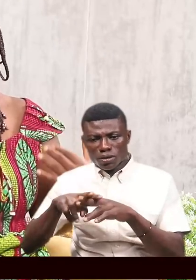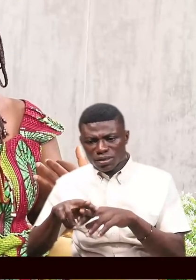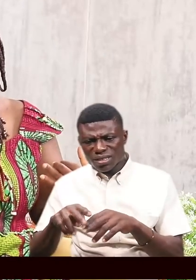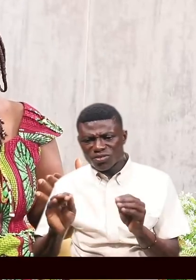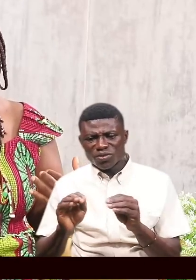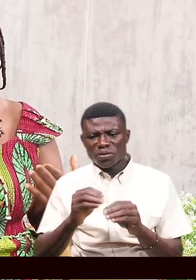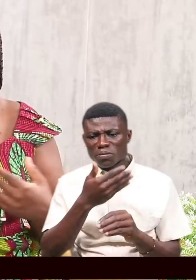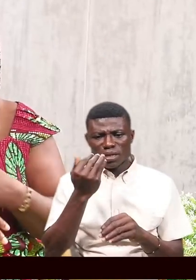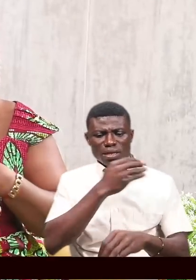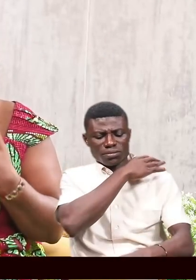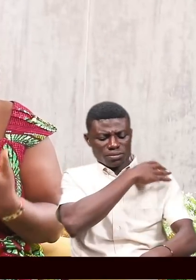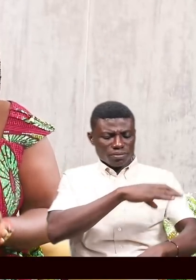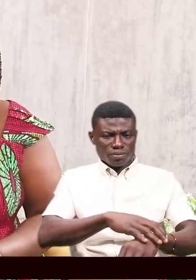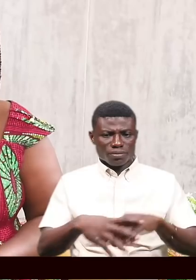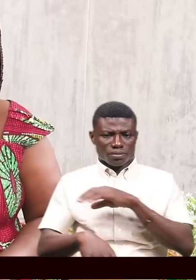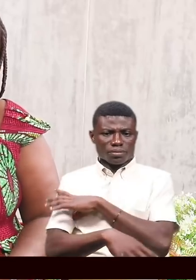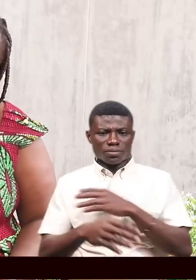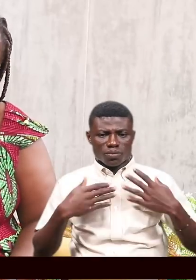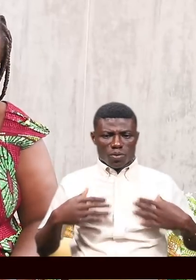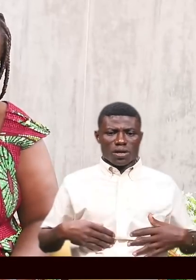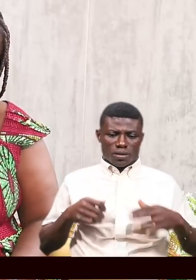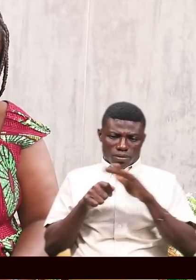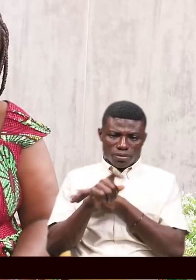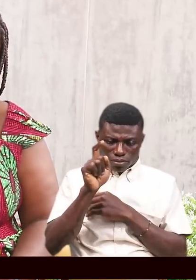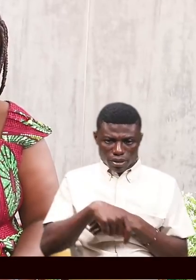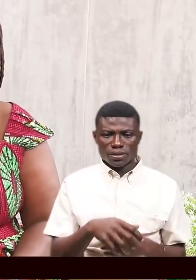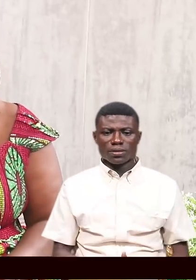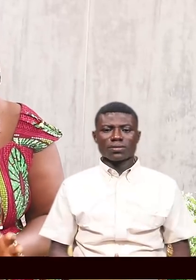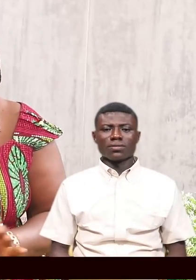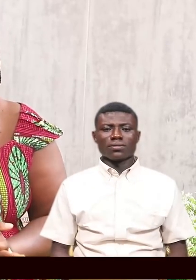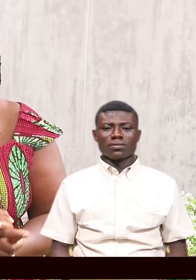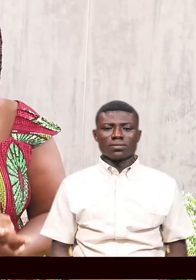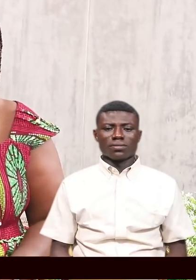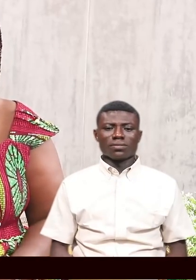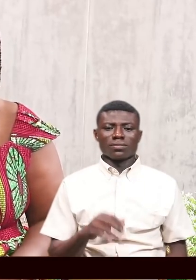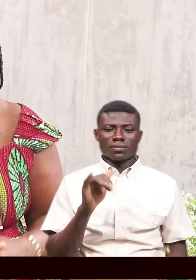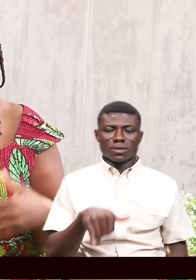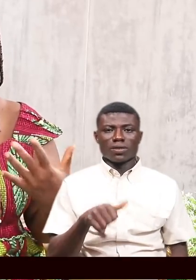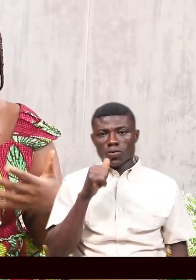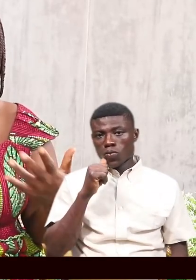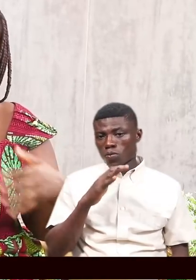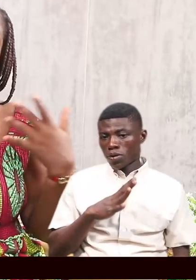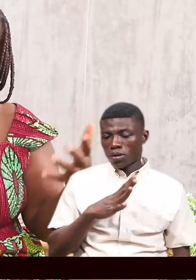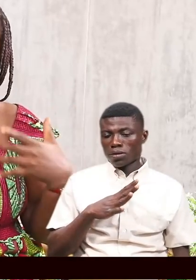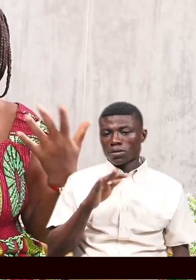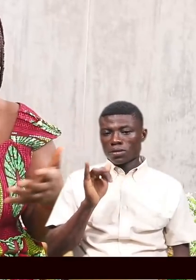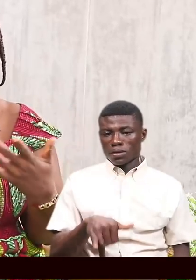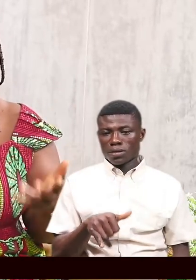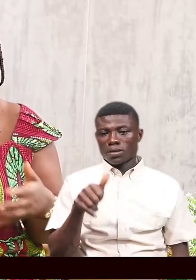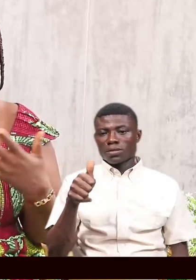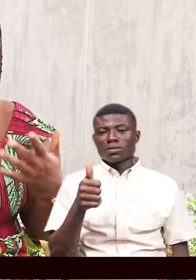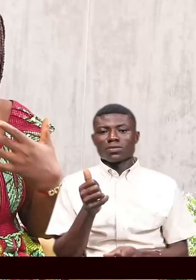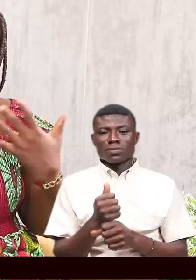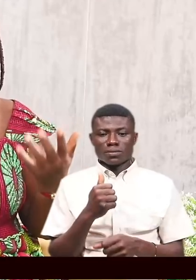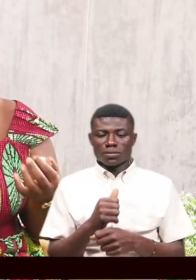unya yanka ubeka tau mwesi. Maybe akitesia no no so sana waye na